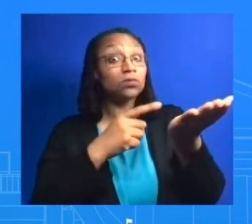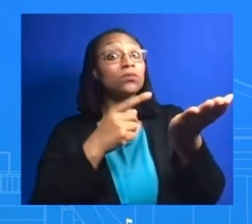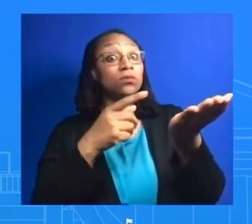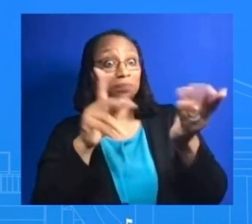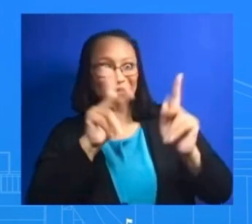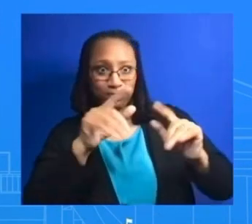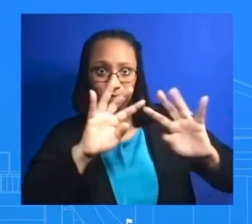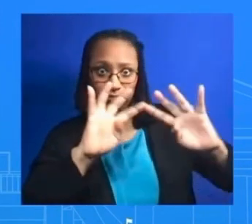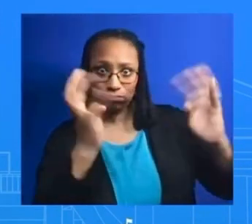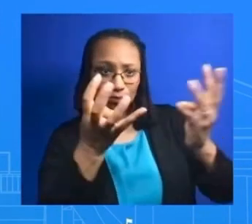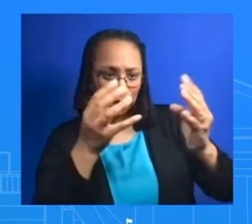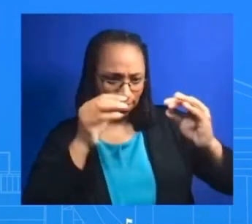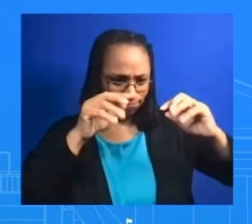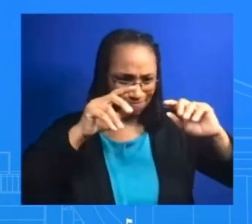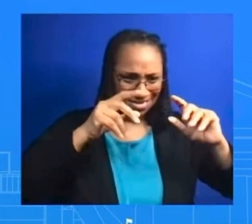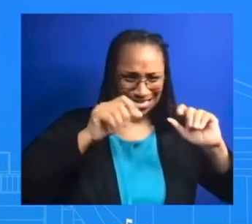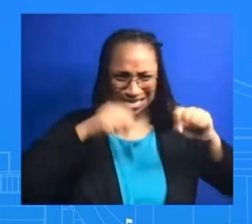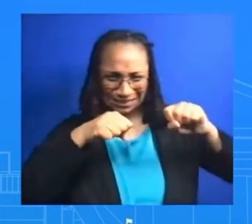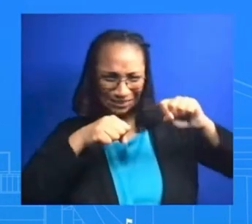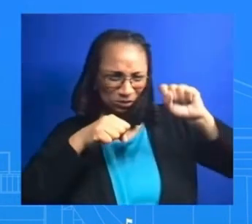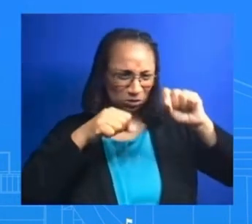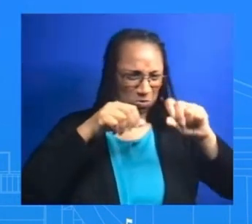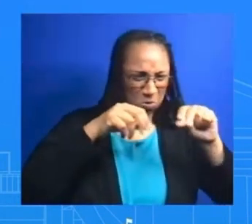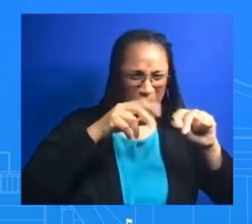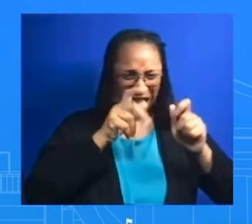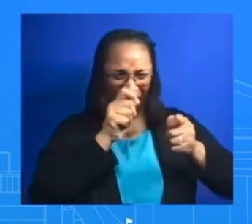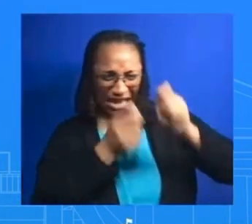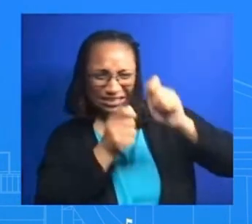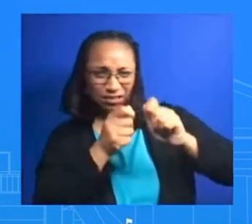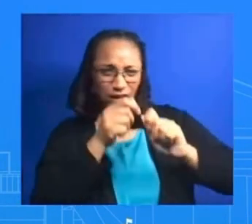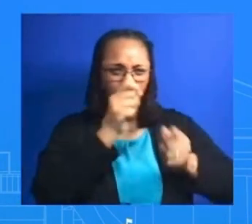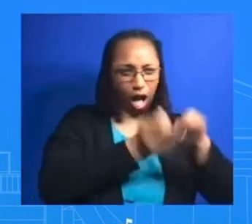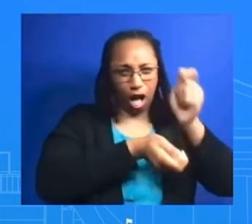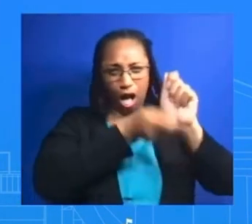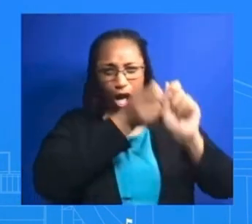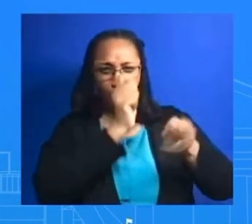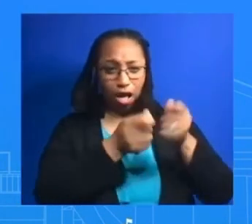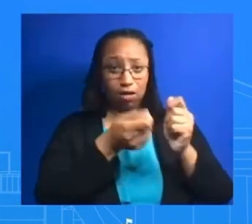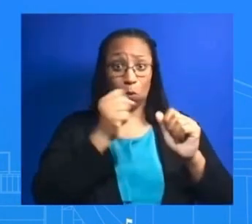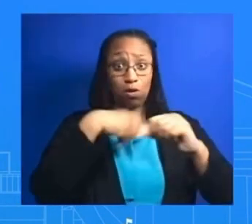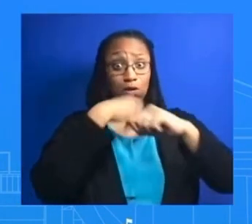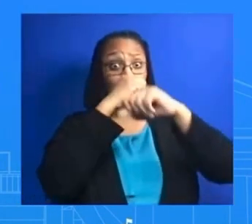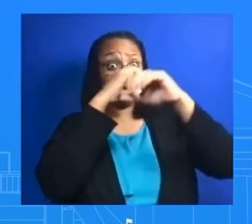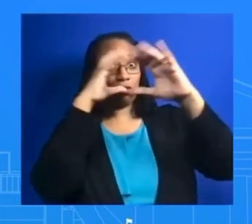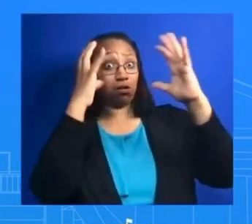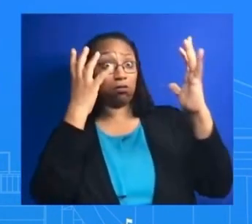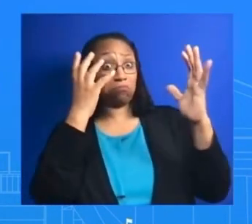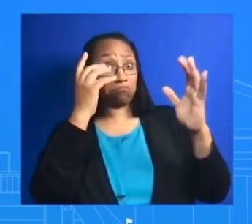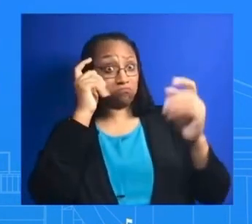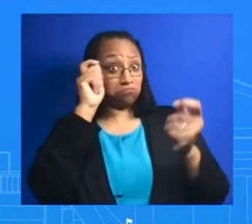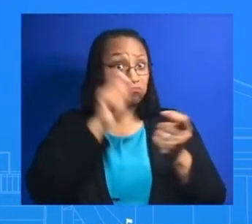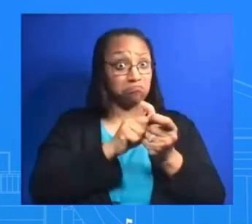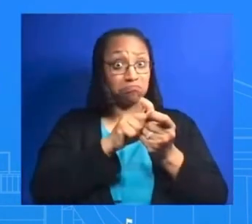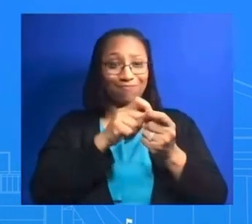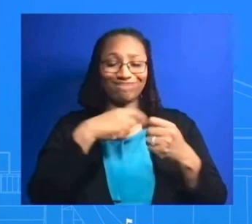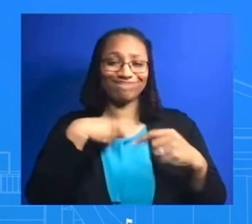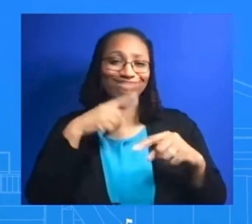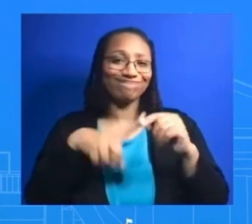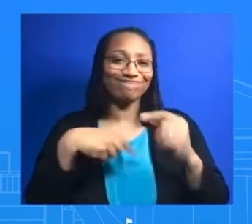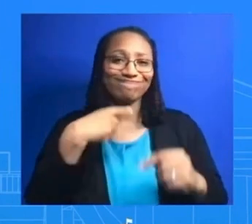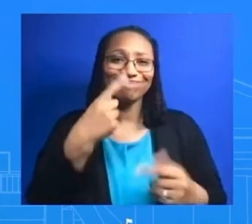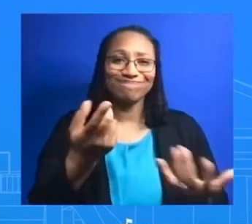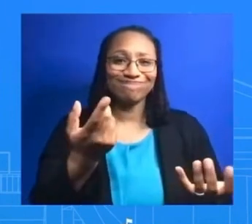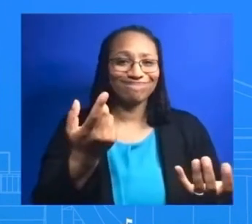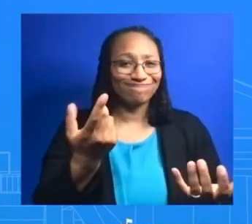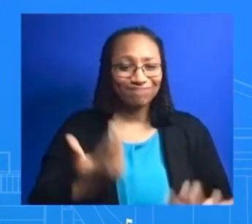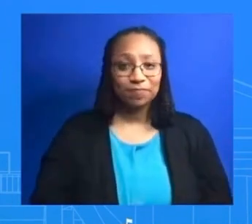it's too early to say, but we have clear guidance from the President and the Secretary that our goal is to provide relief to as many borrowers as possible under